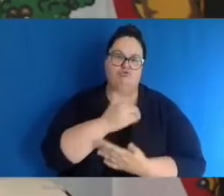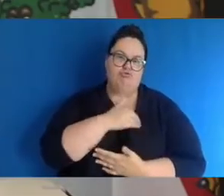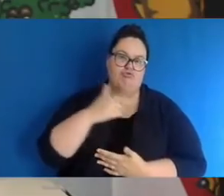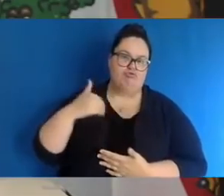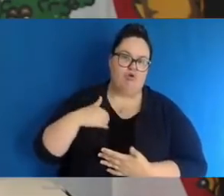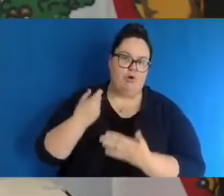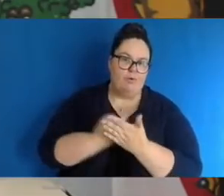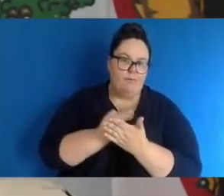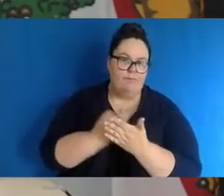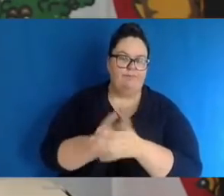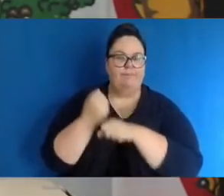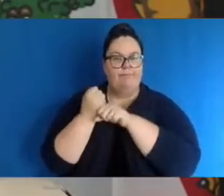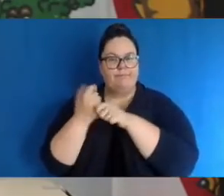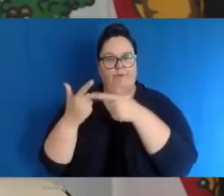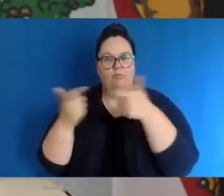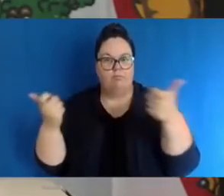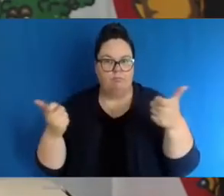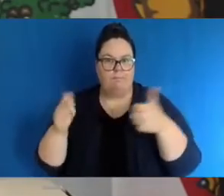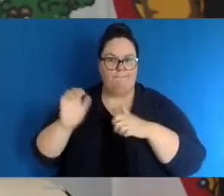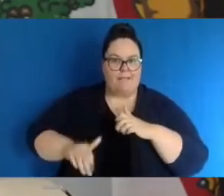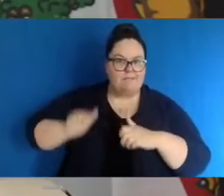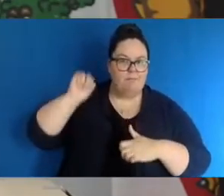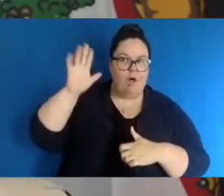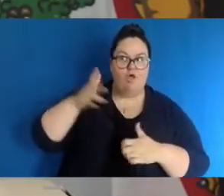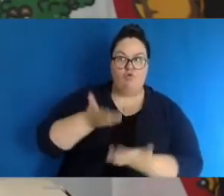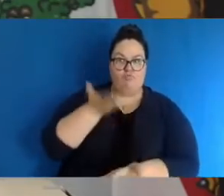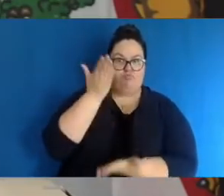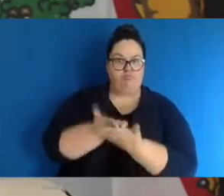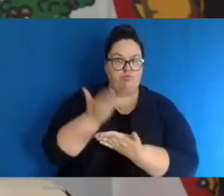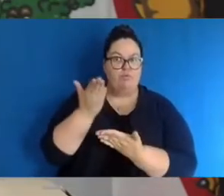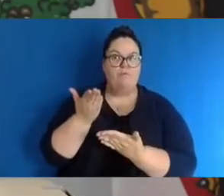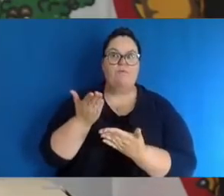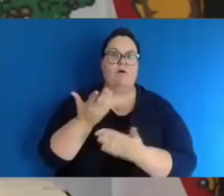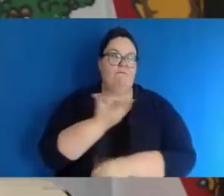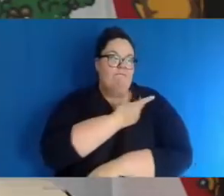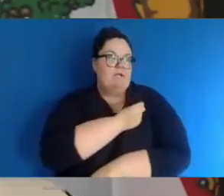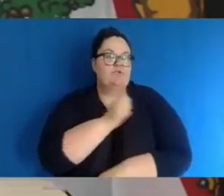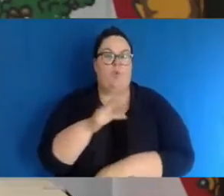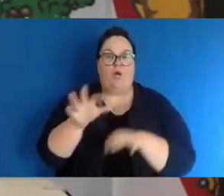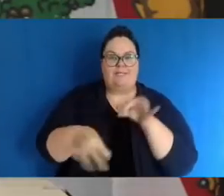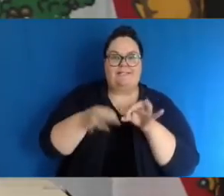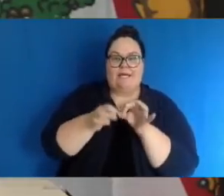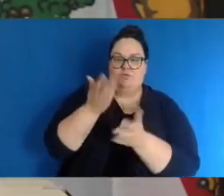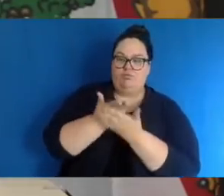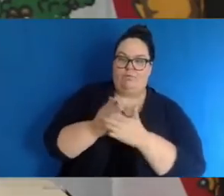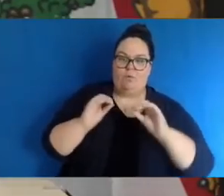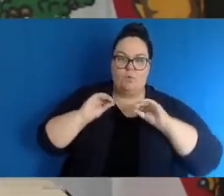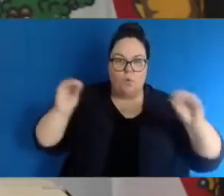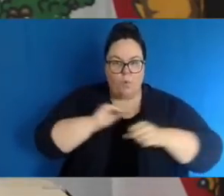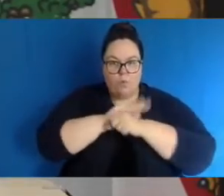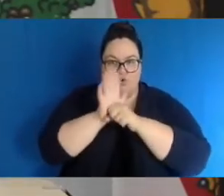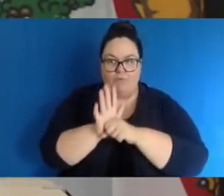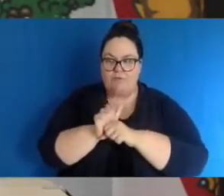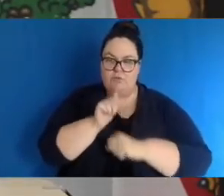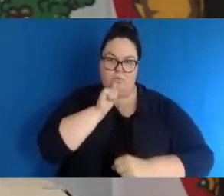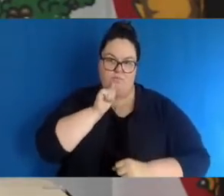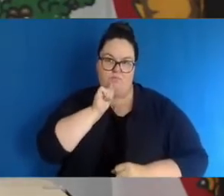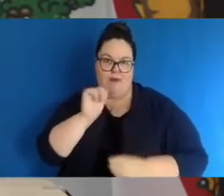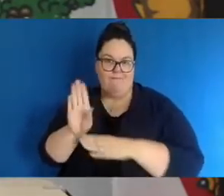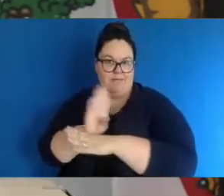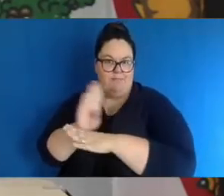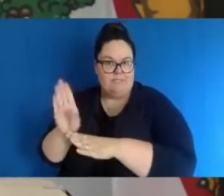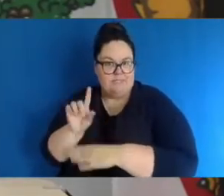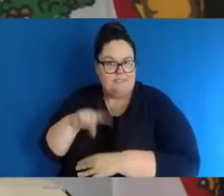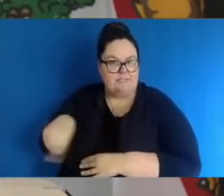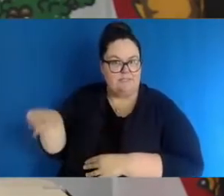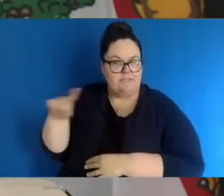they're requiring a proof of vaccine or a testing component for somebody to get in. I think a lot of these private enterprises don't want to see